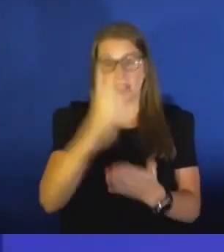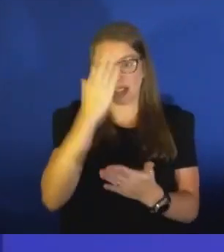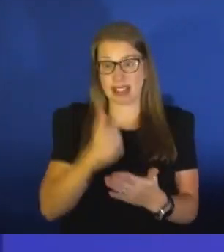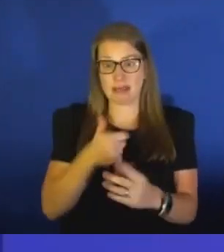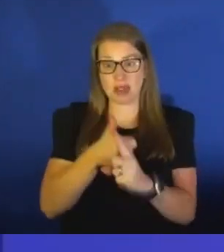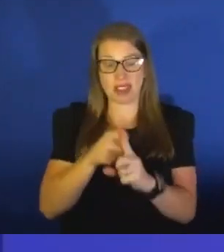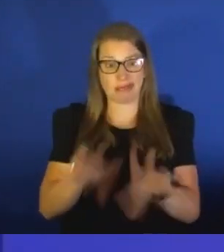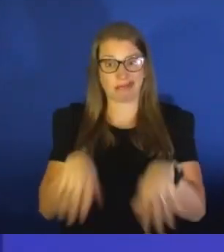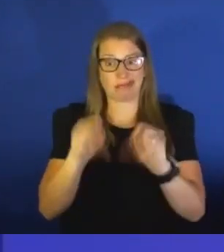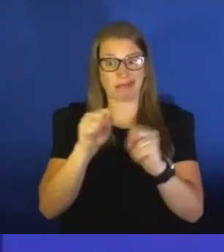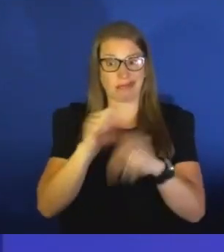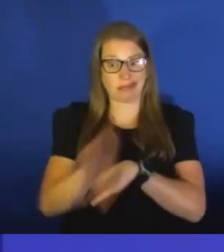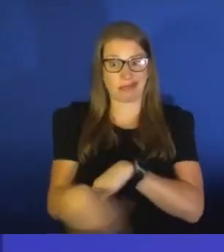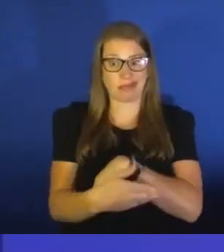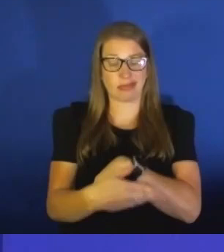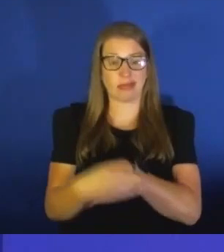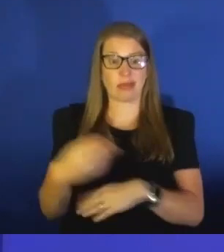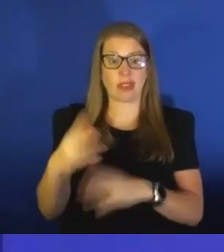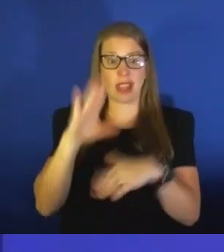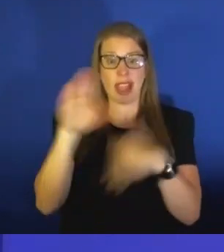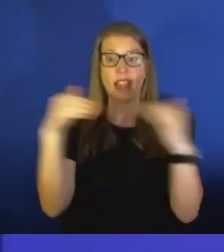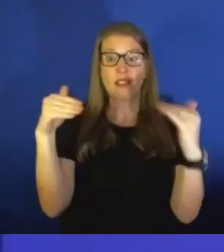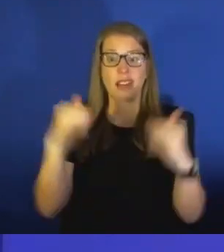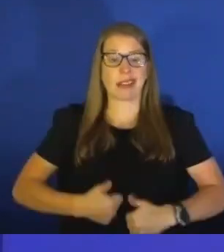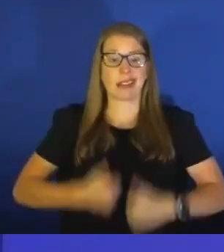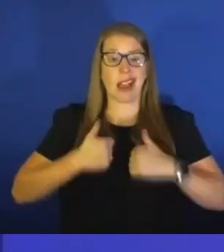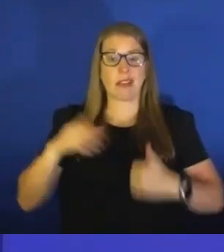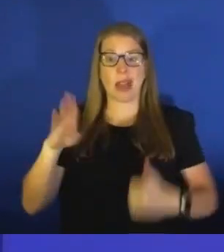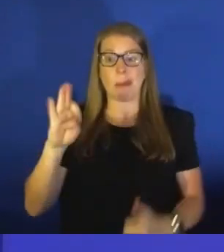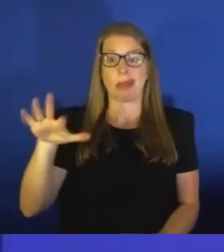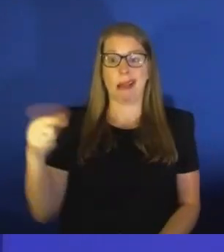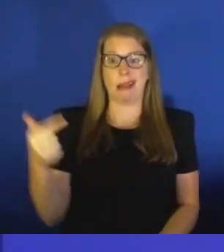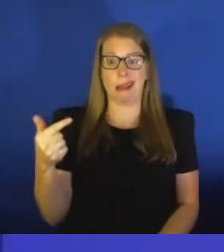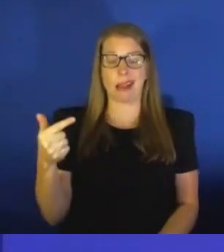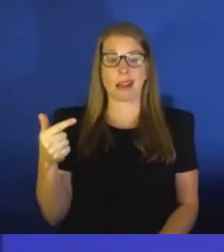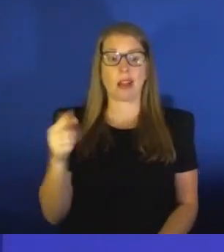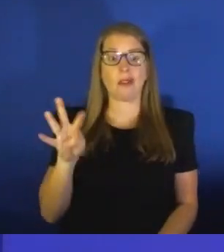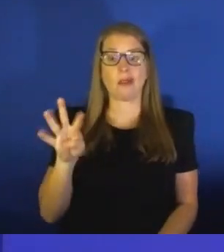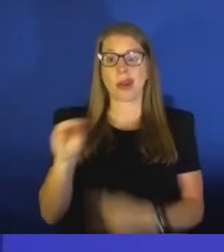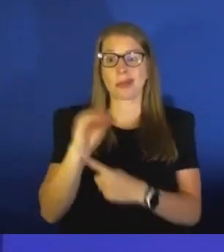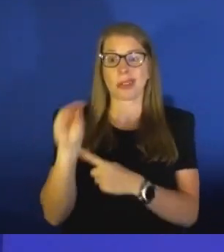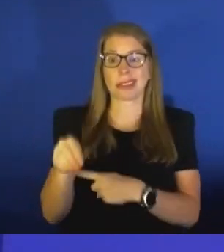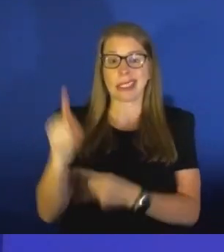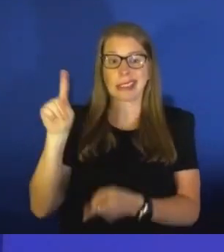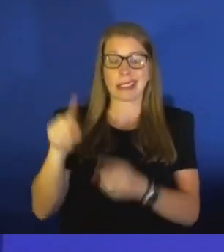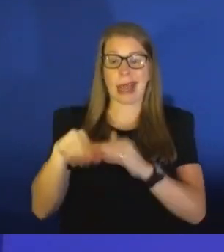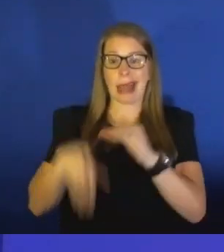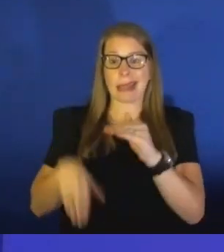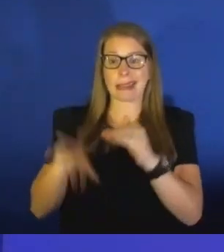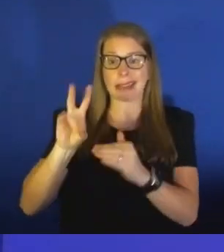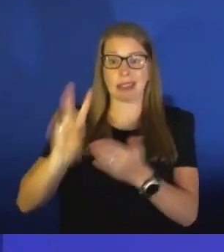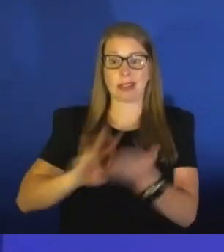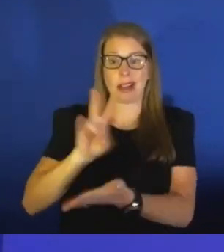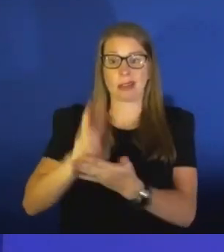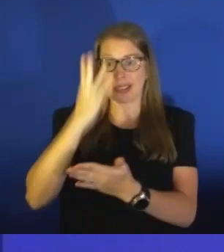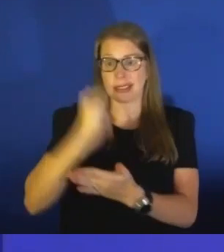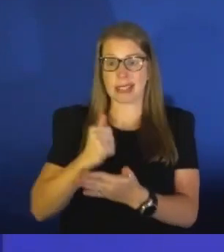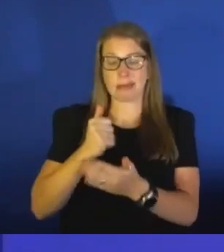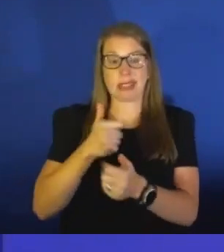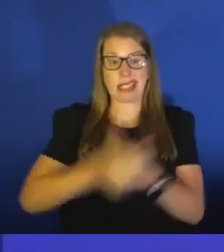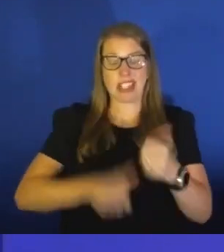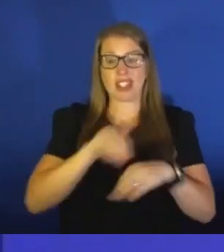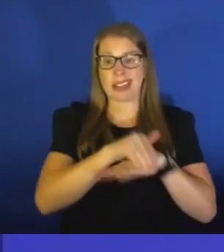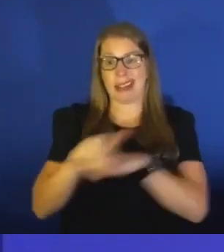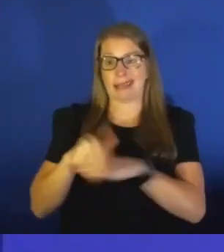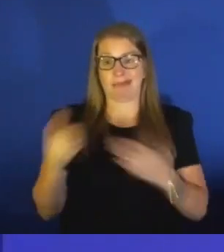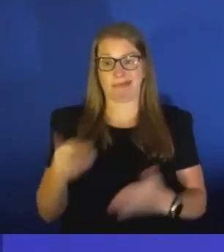poll by the Heaven Life blog, about 40% of people in the metro get less than 7 hours of sleep each night. We decided to ask folks if